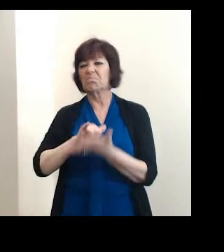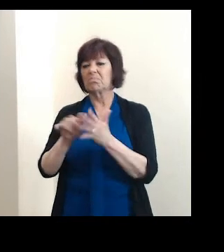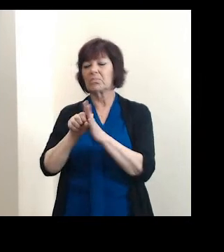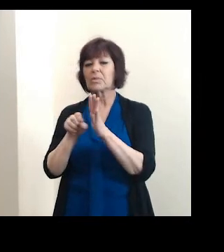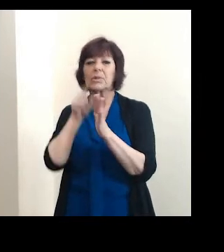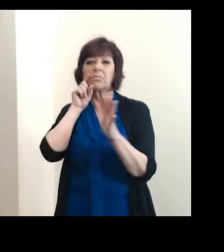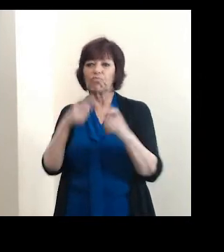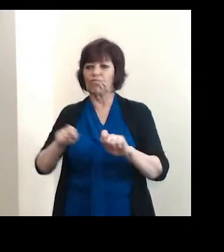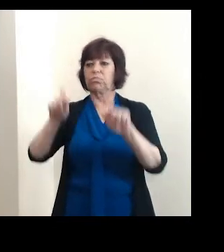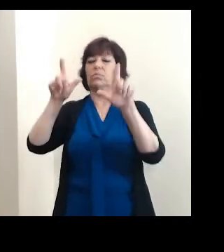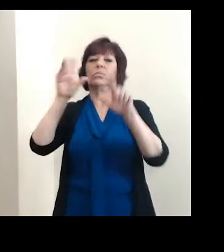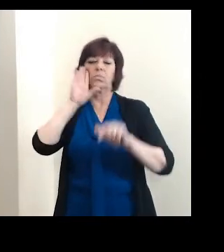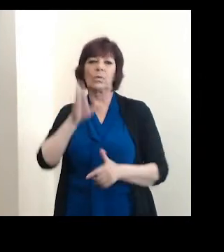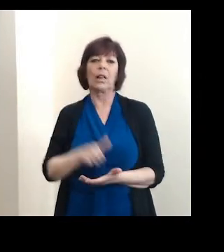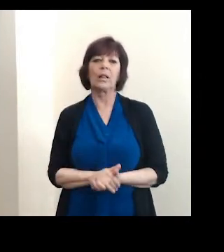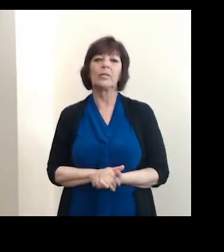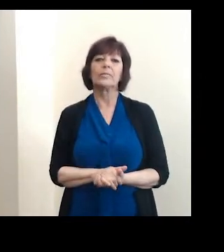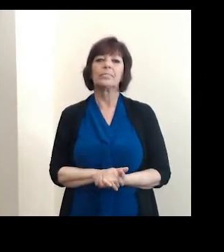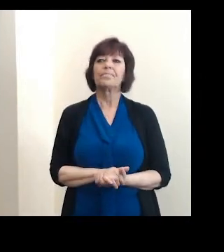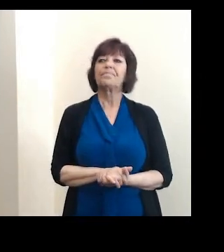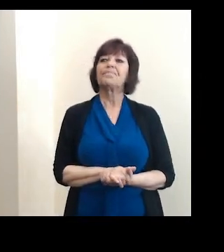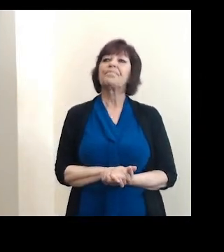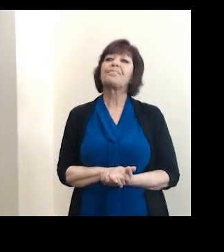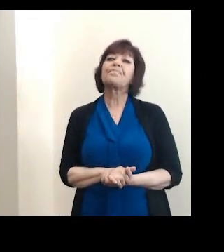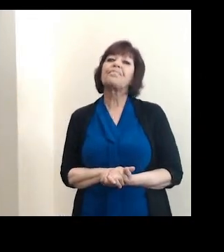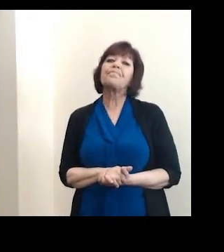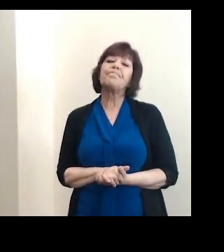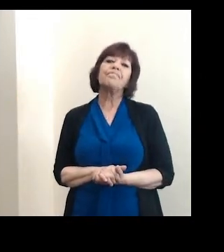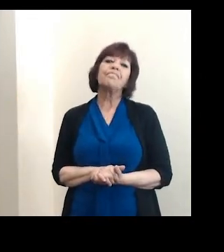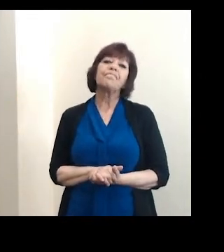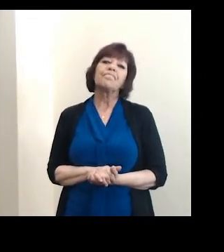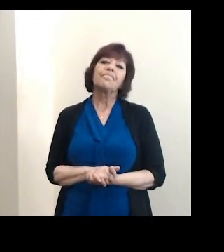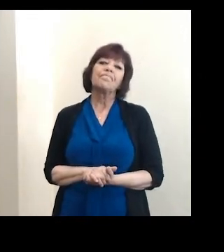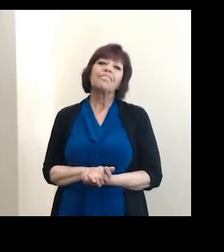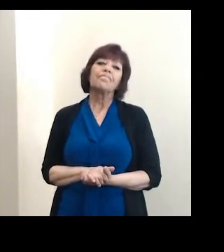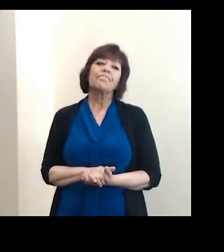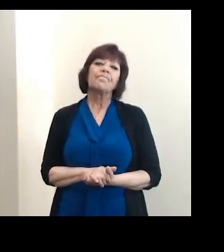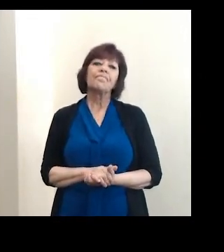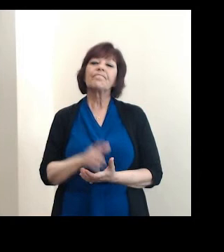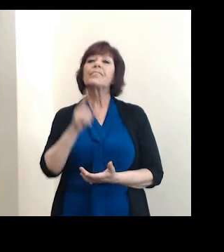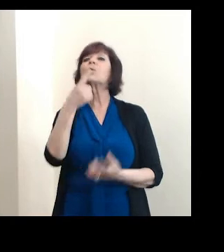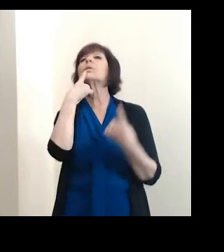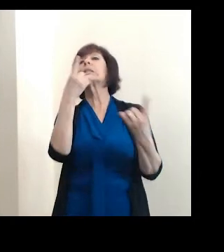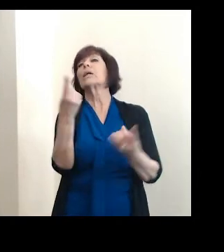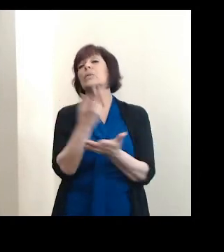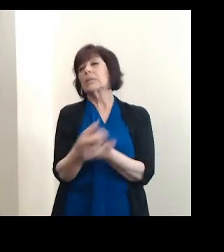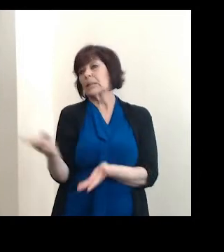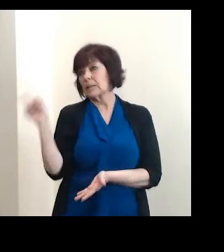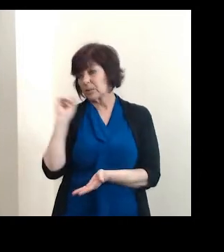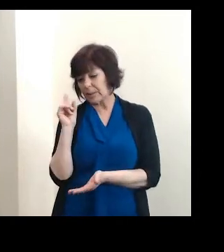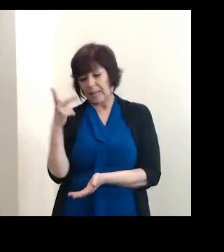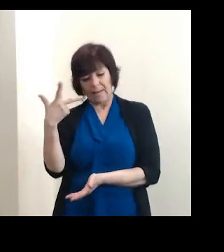will find it. It's one of the first things that pops up on the internet. It was announced last week,